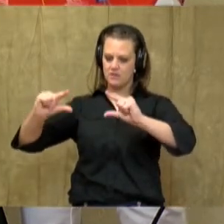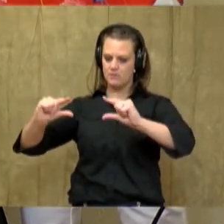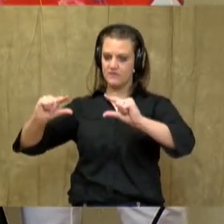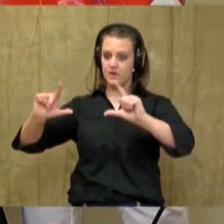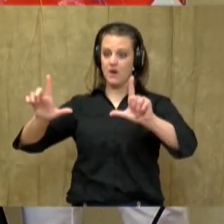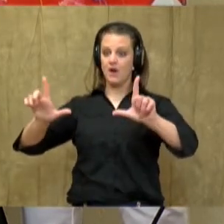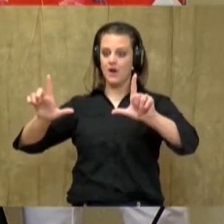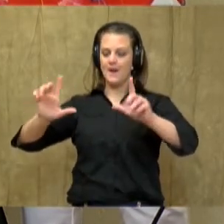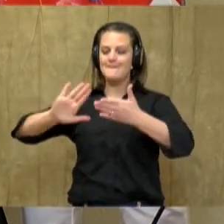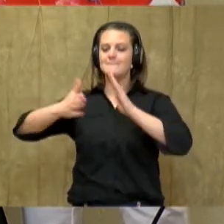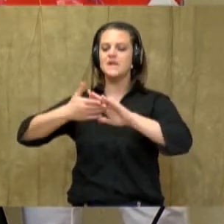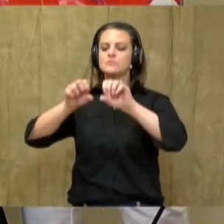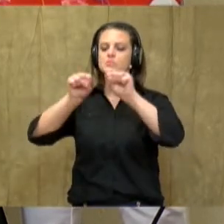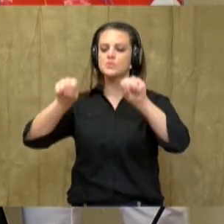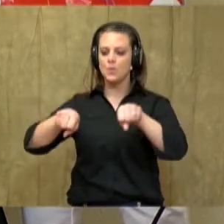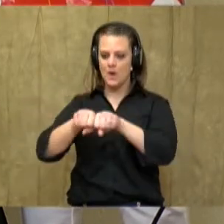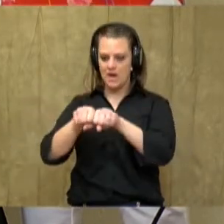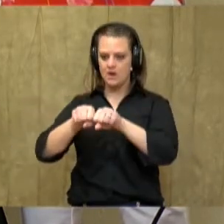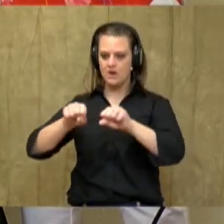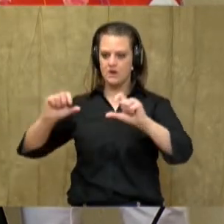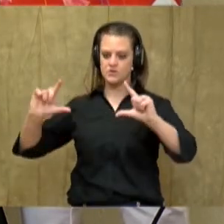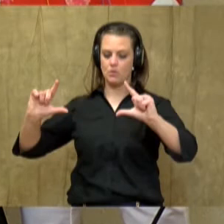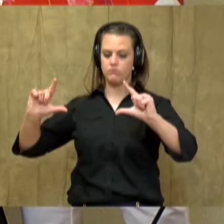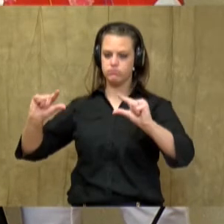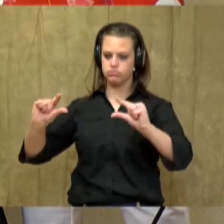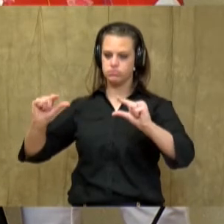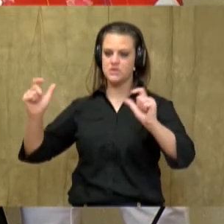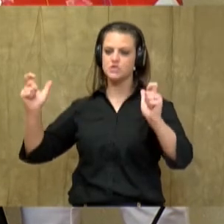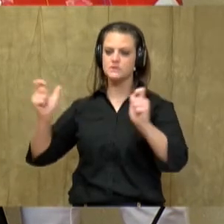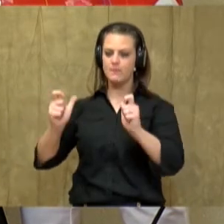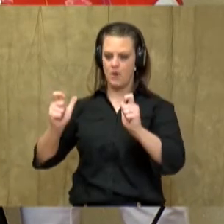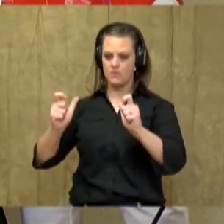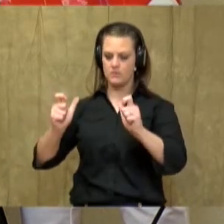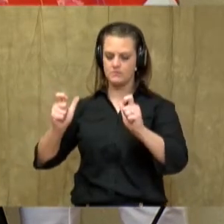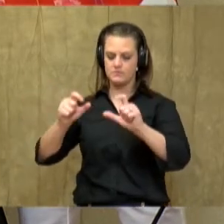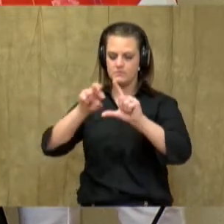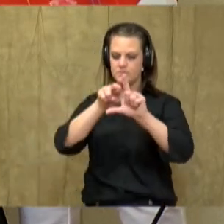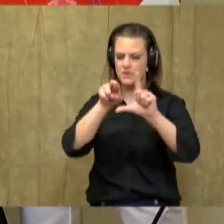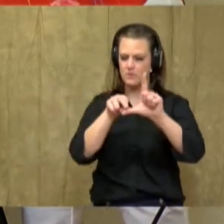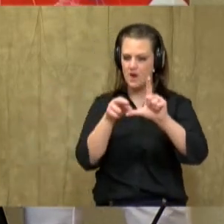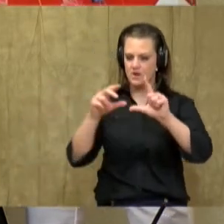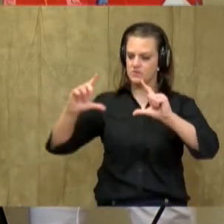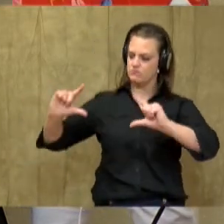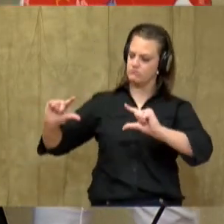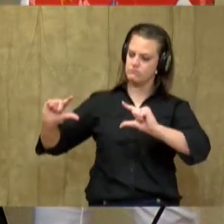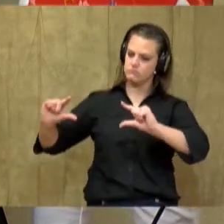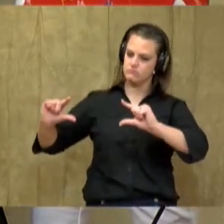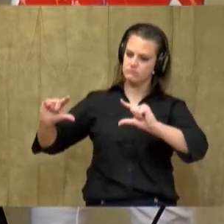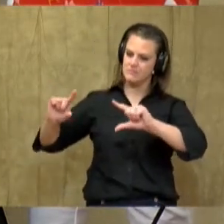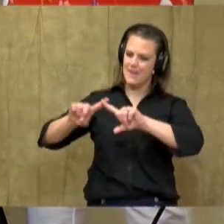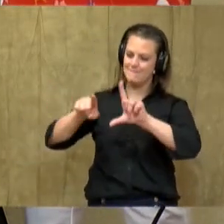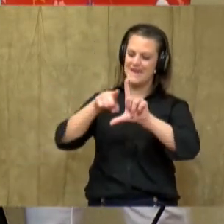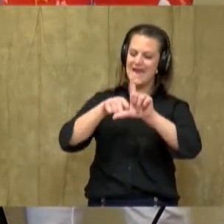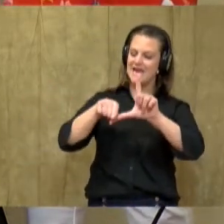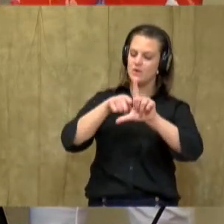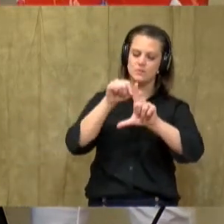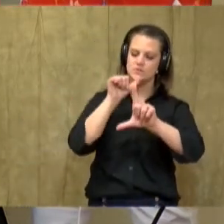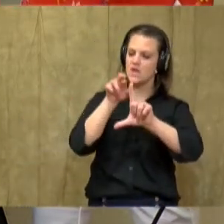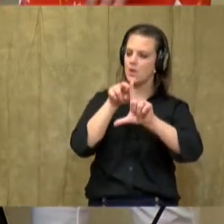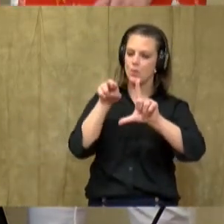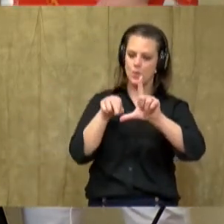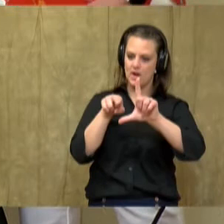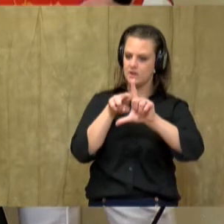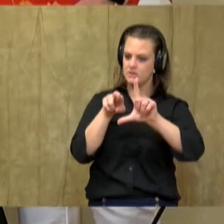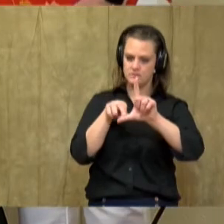right? But with a rhombus, it has 4 equal sides, but none of the angles are going to be right angles. If